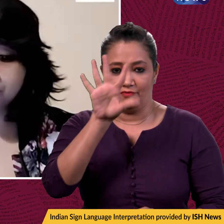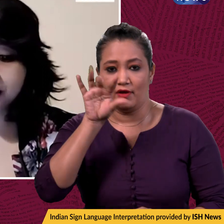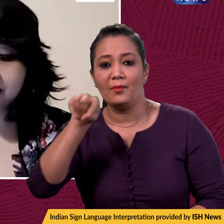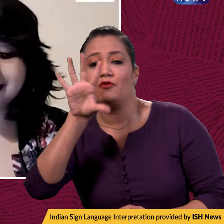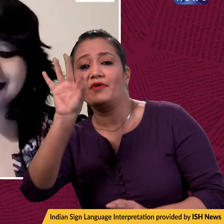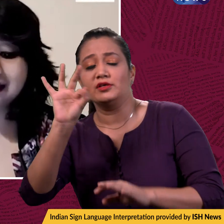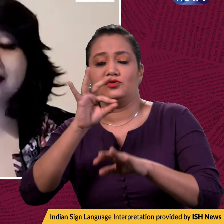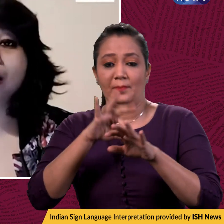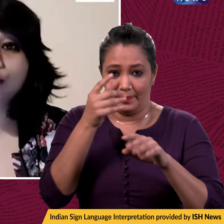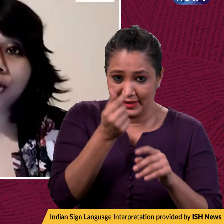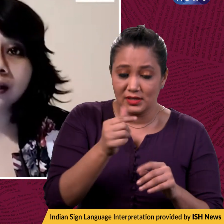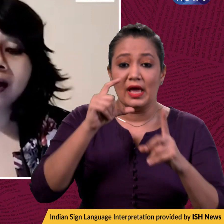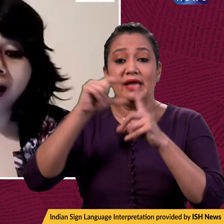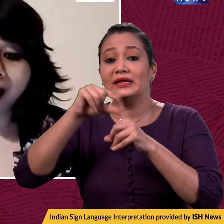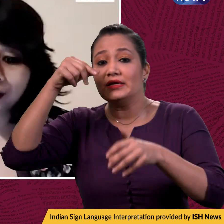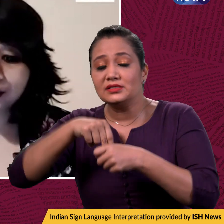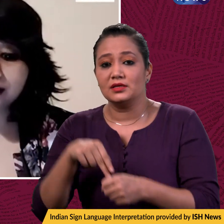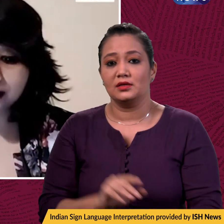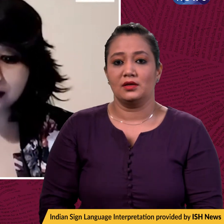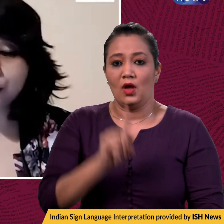115.50 rupees per litre. Diesel now costs